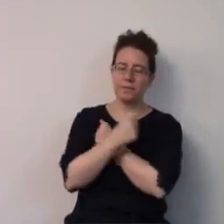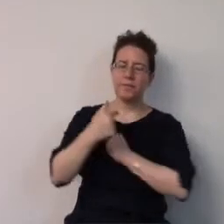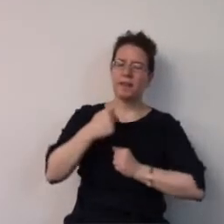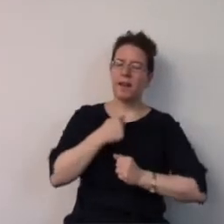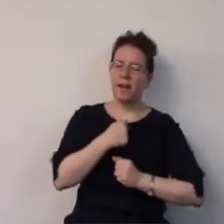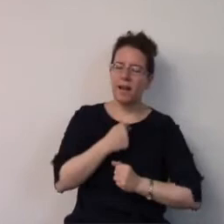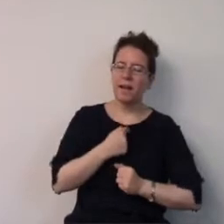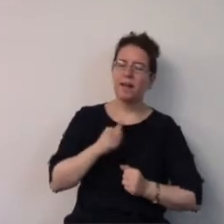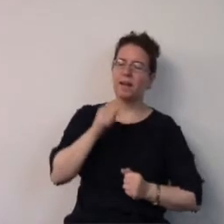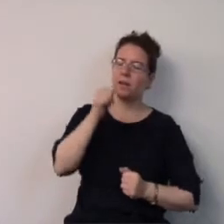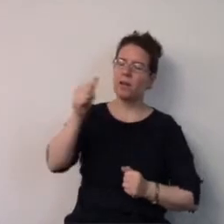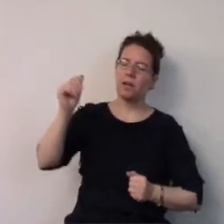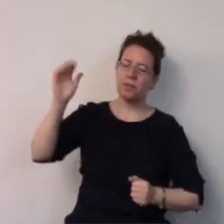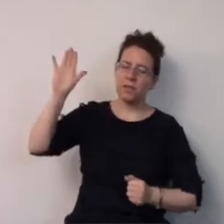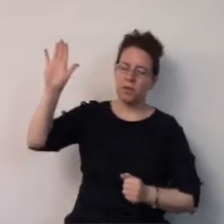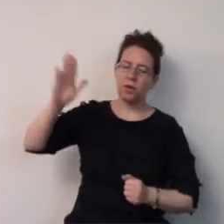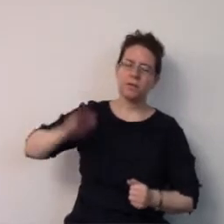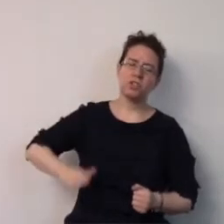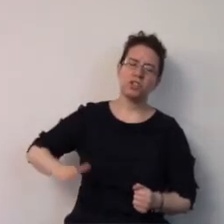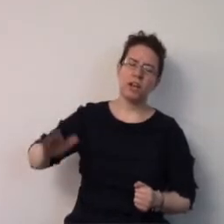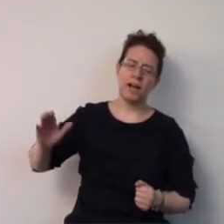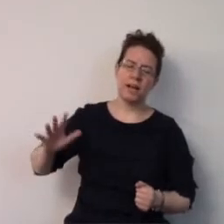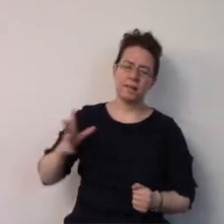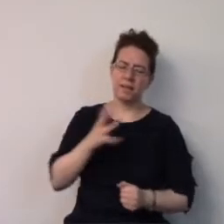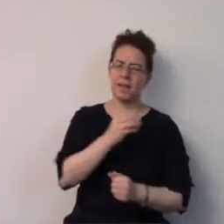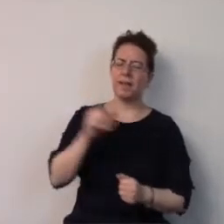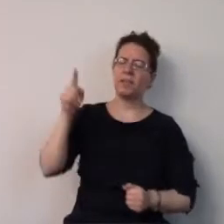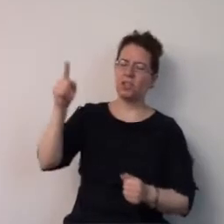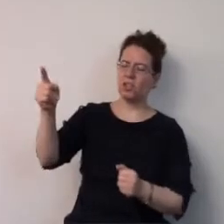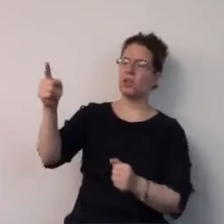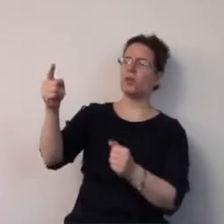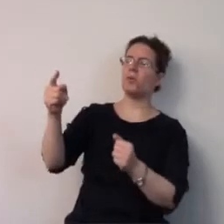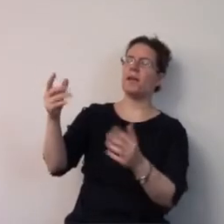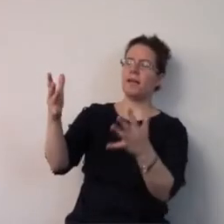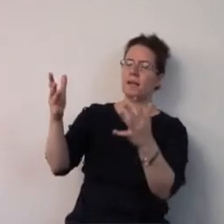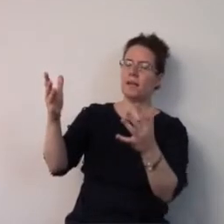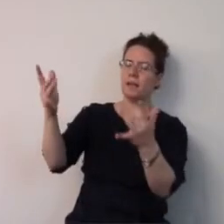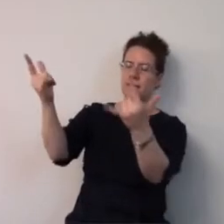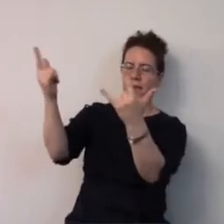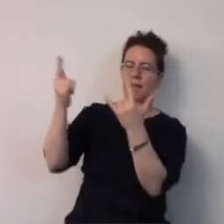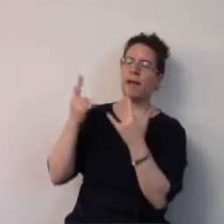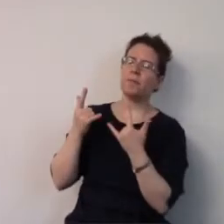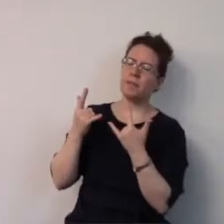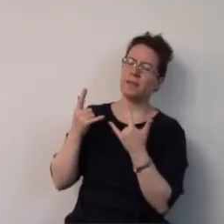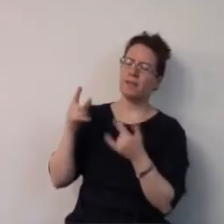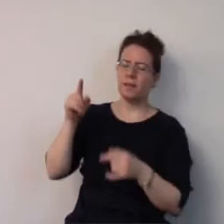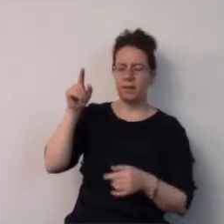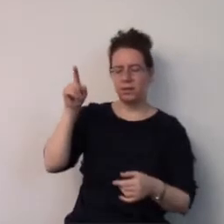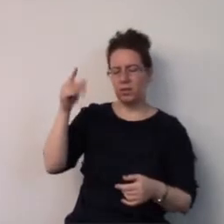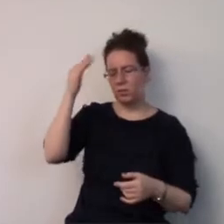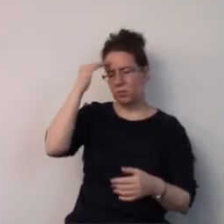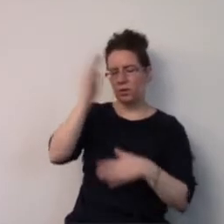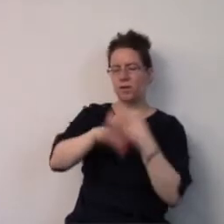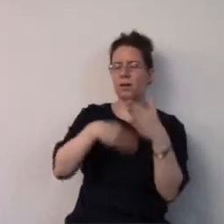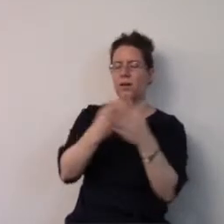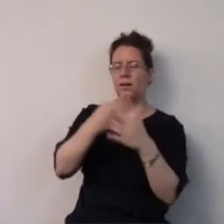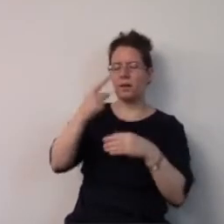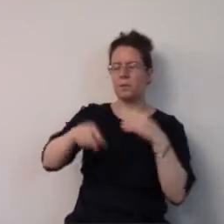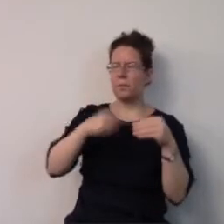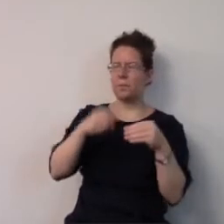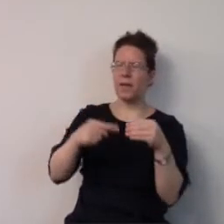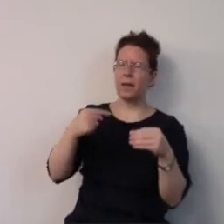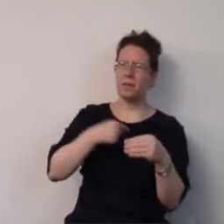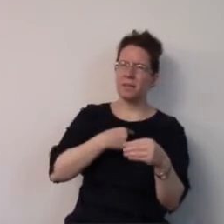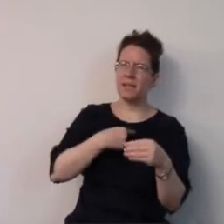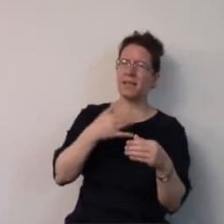Remember, Jesus said 11 times to watch. Keep awake. That is, keep awake spiritually so that